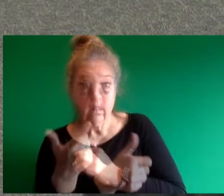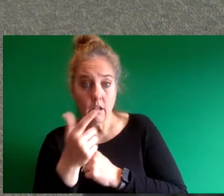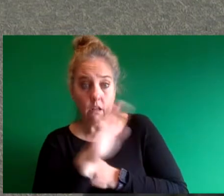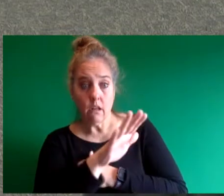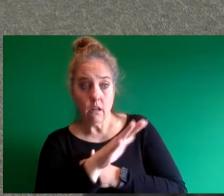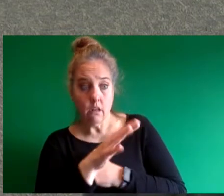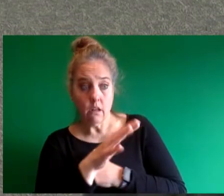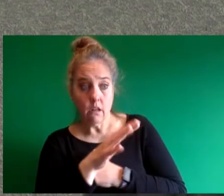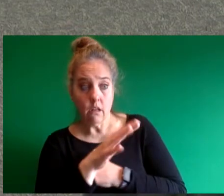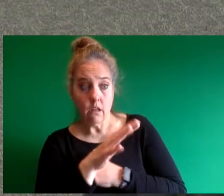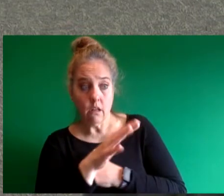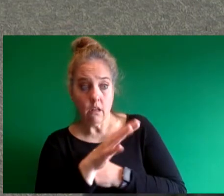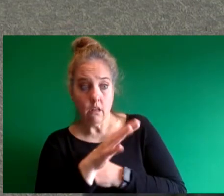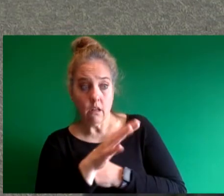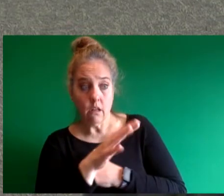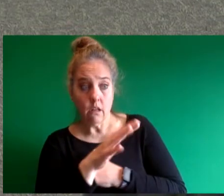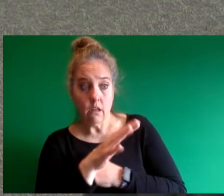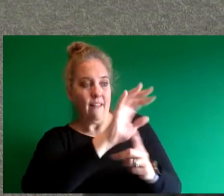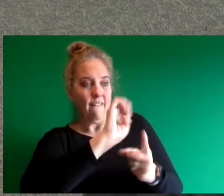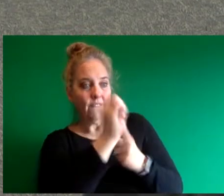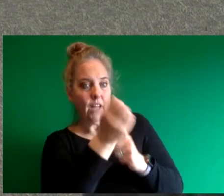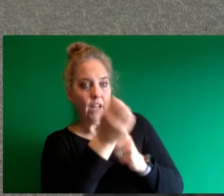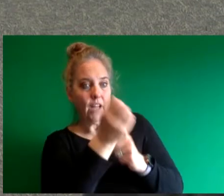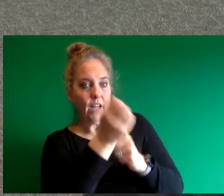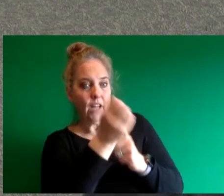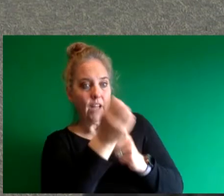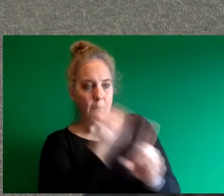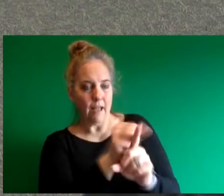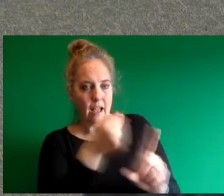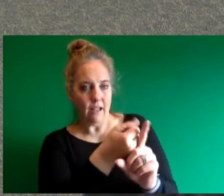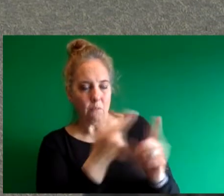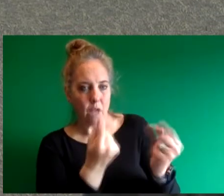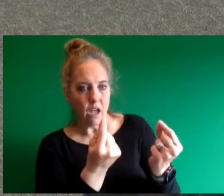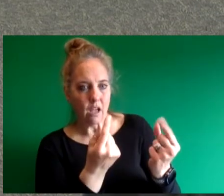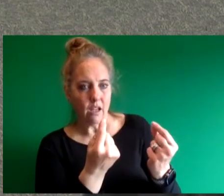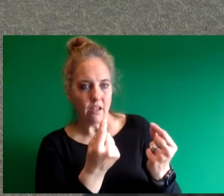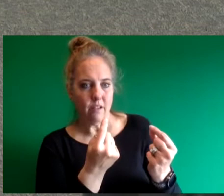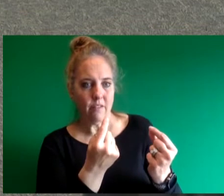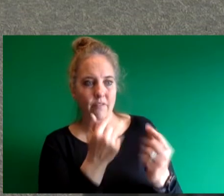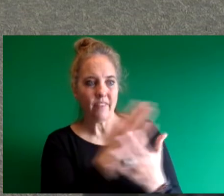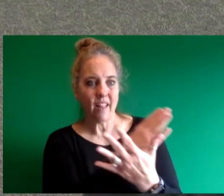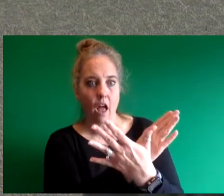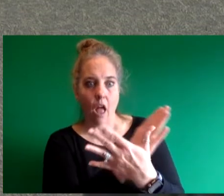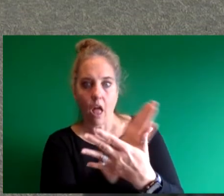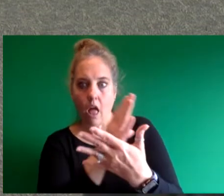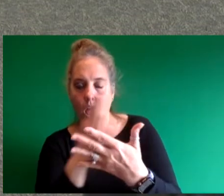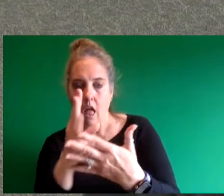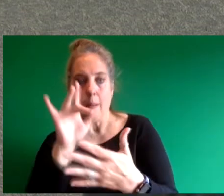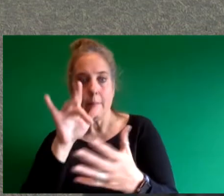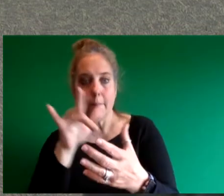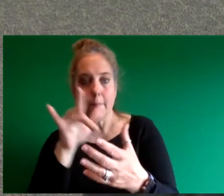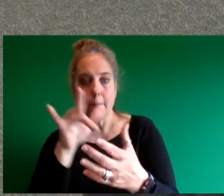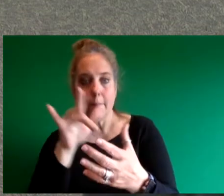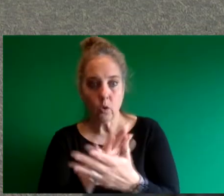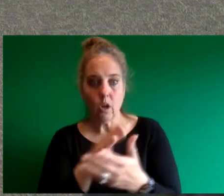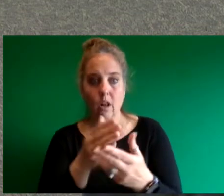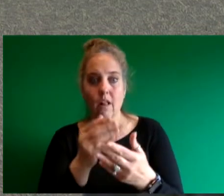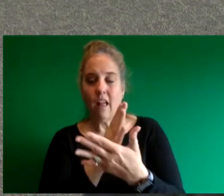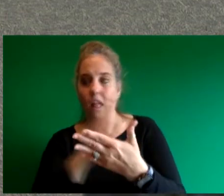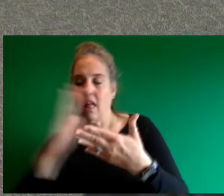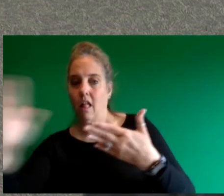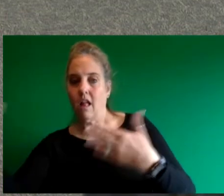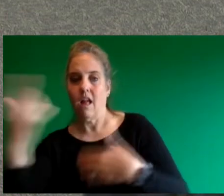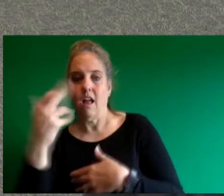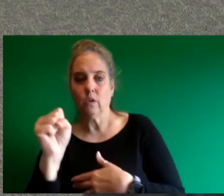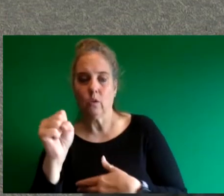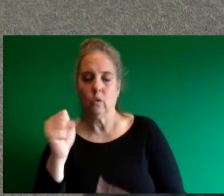start to progress into middle school and high school. And just some of those numbers that we pull from arrive from the Healthy Kids Survey. Many of our school districts